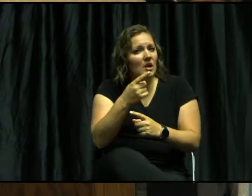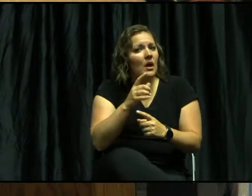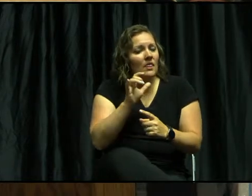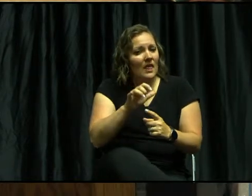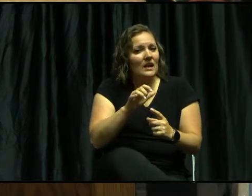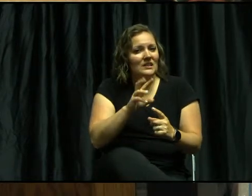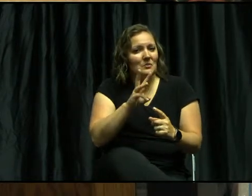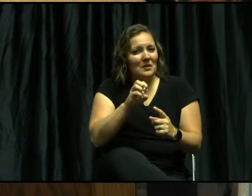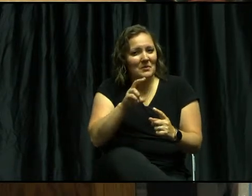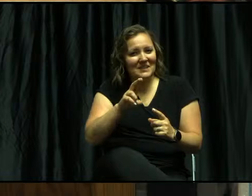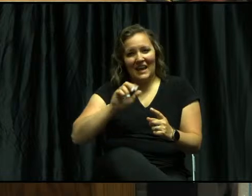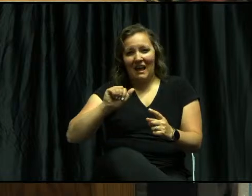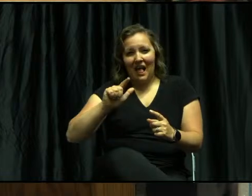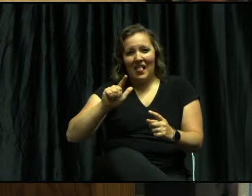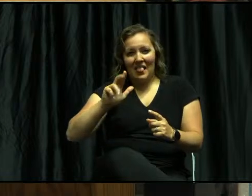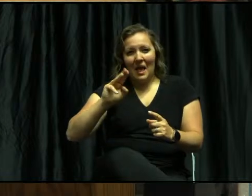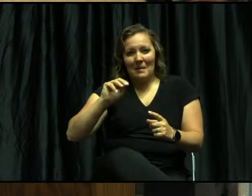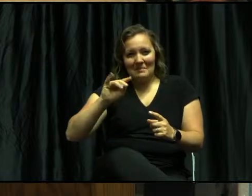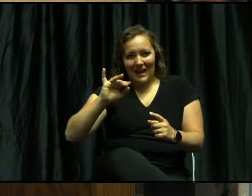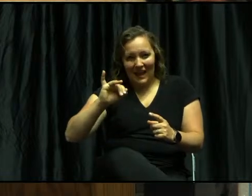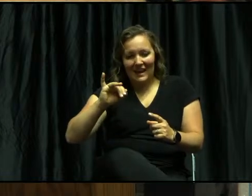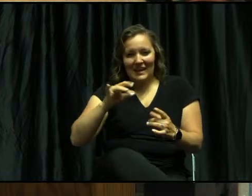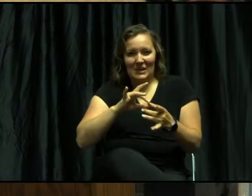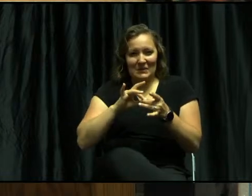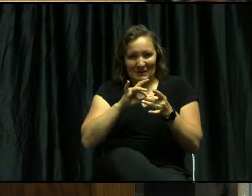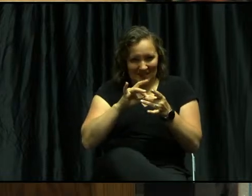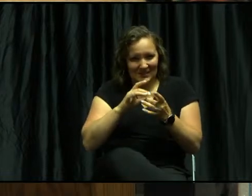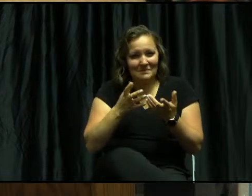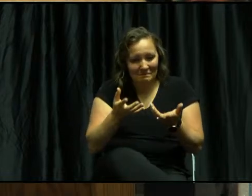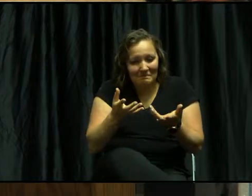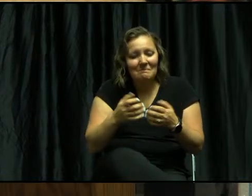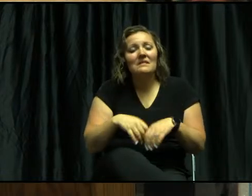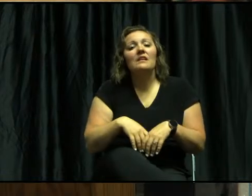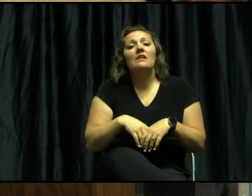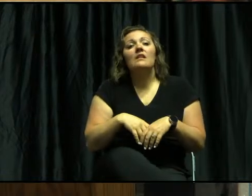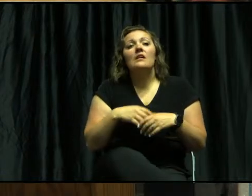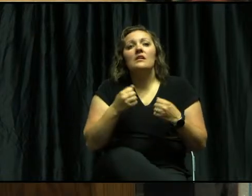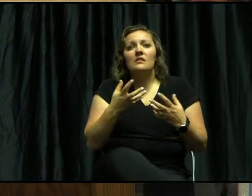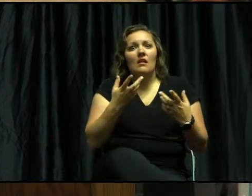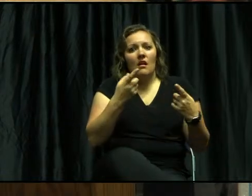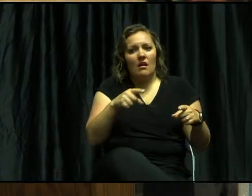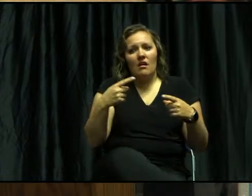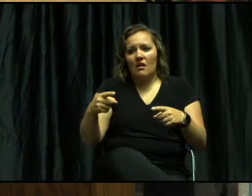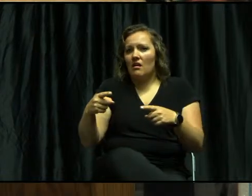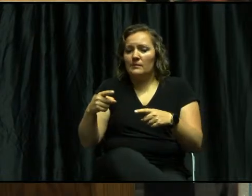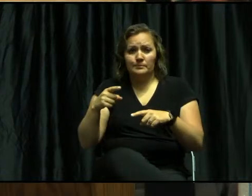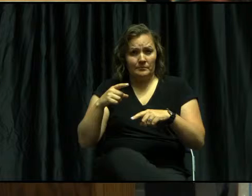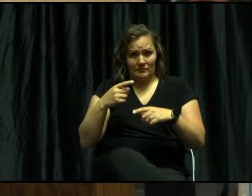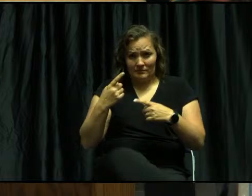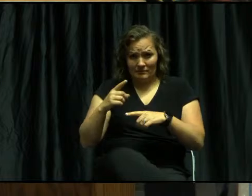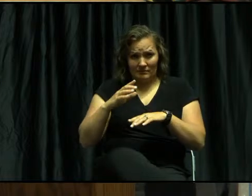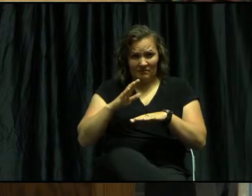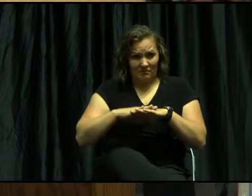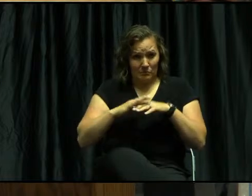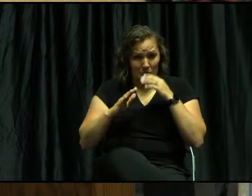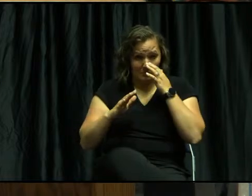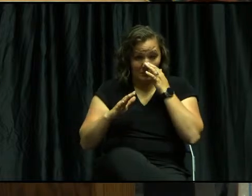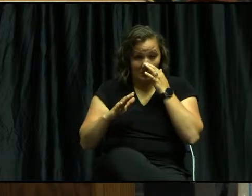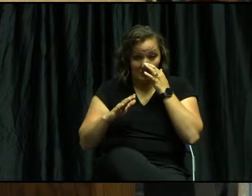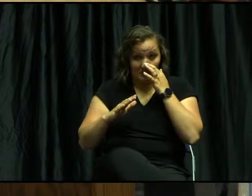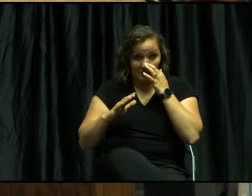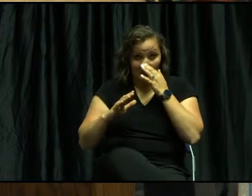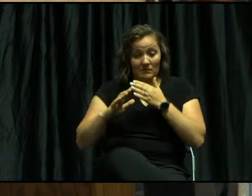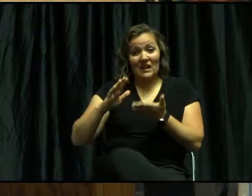Alumni Association. That's why we exist. There are lots of events going on campus and around the community.